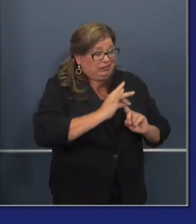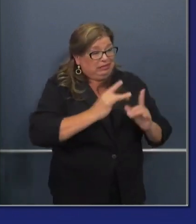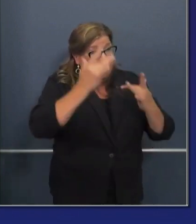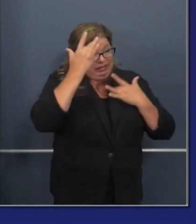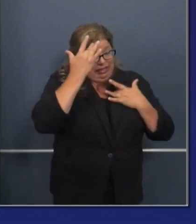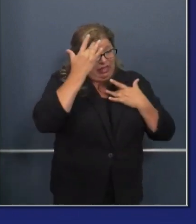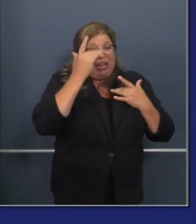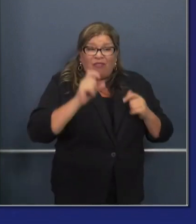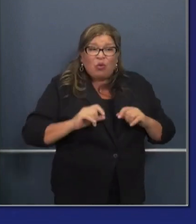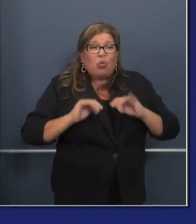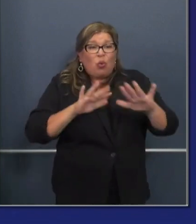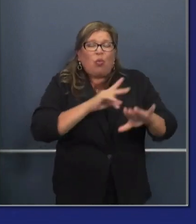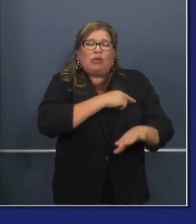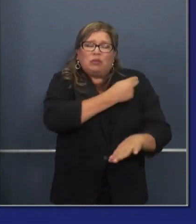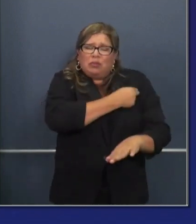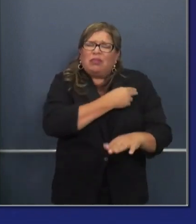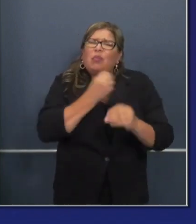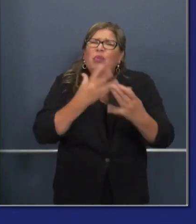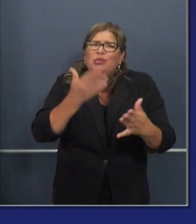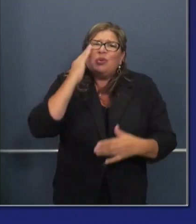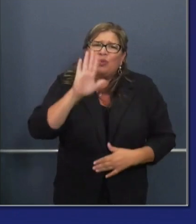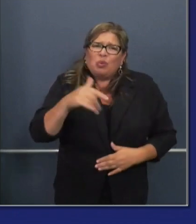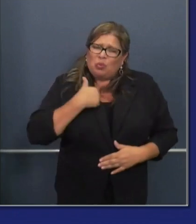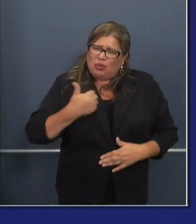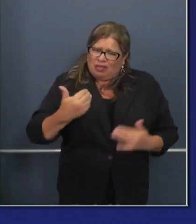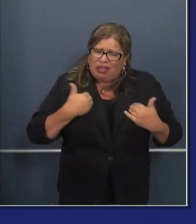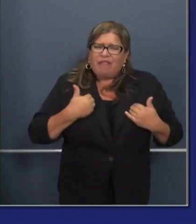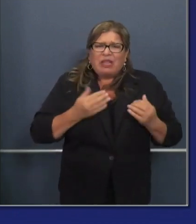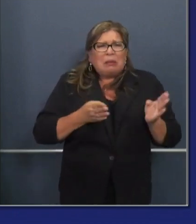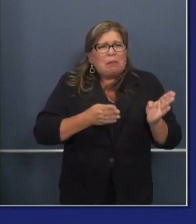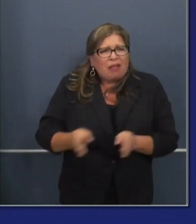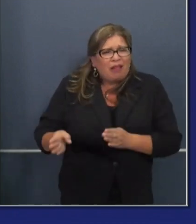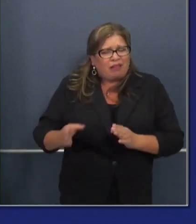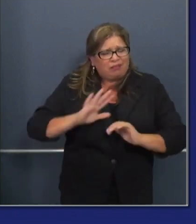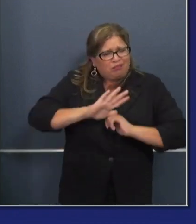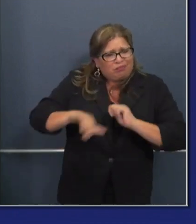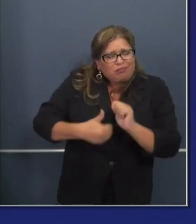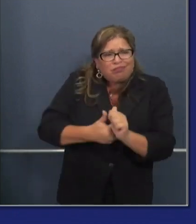know we're managing this. We're focusing in a